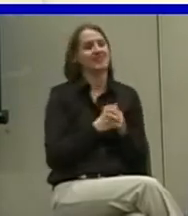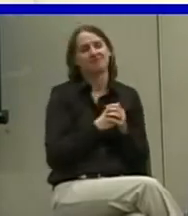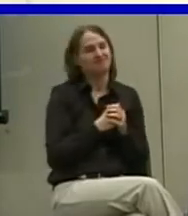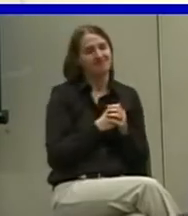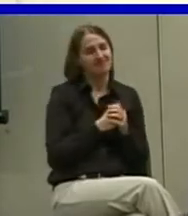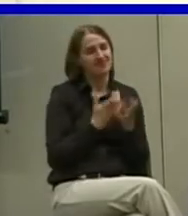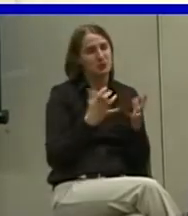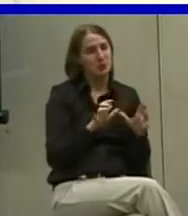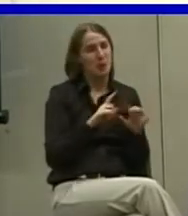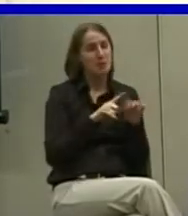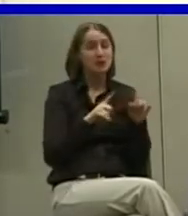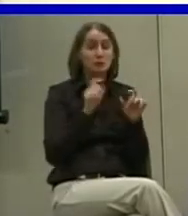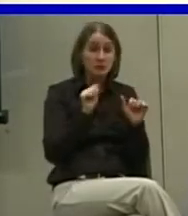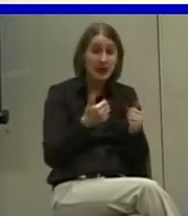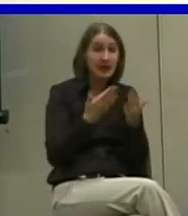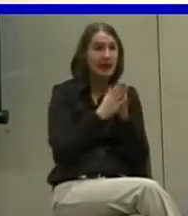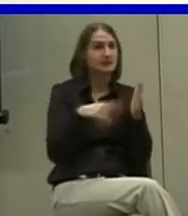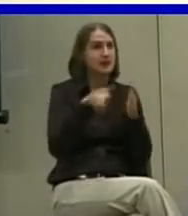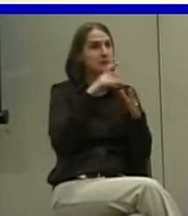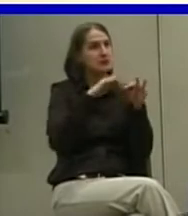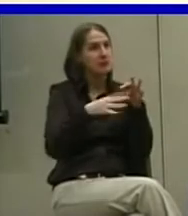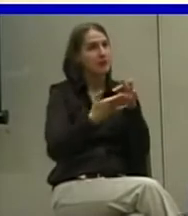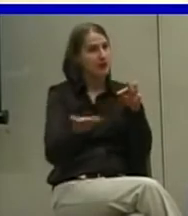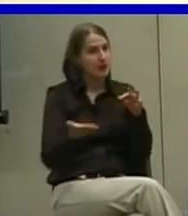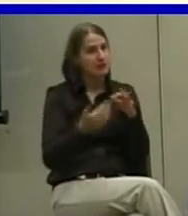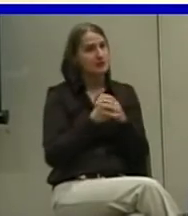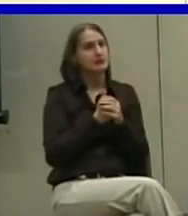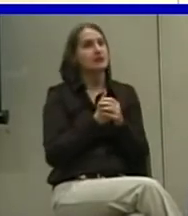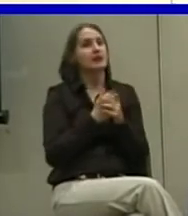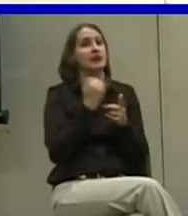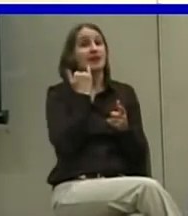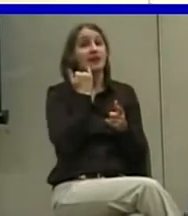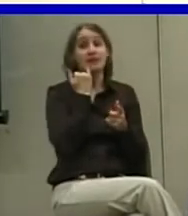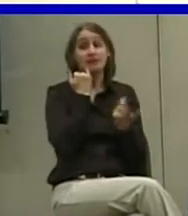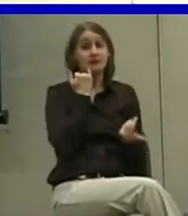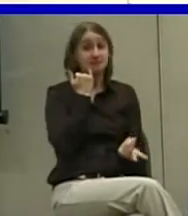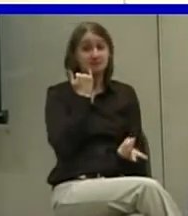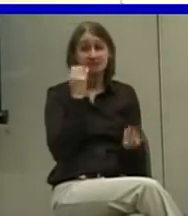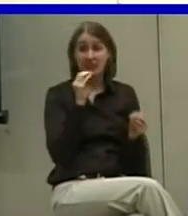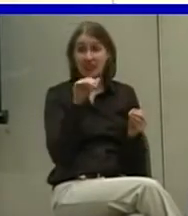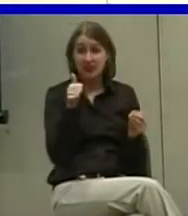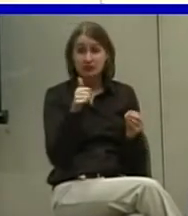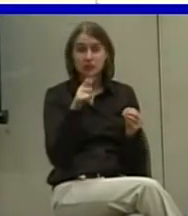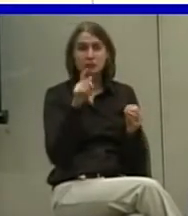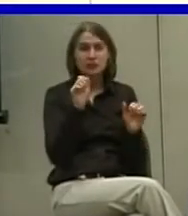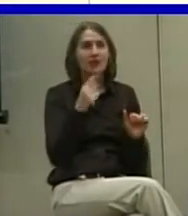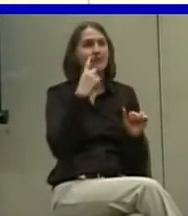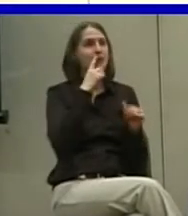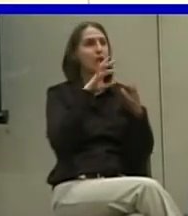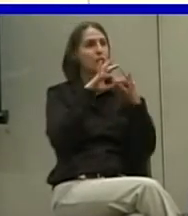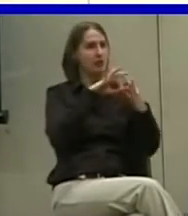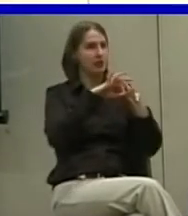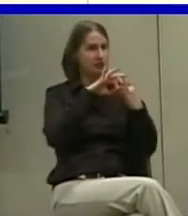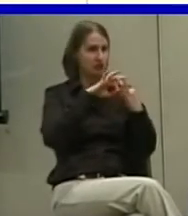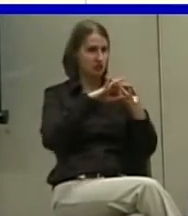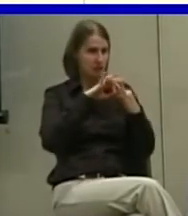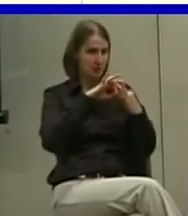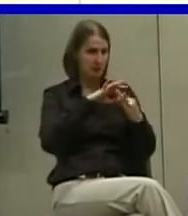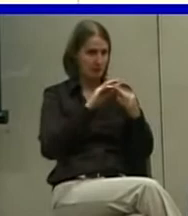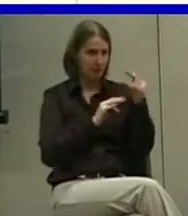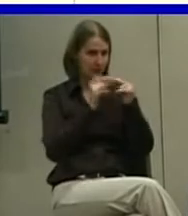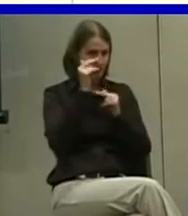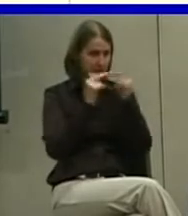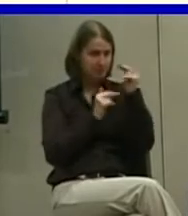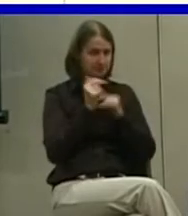you can ask those kids. And if nothing else, you could boil this down to that literature on relationship building, which